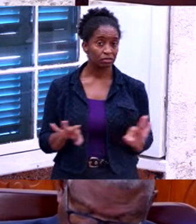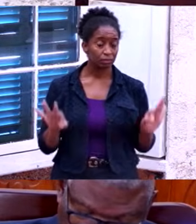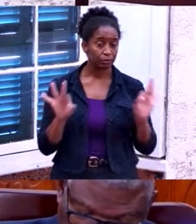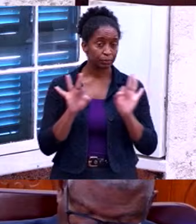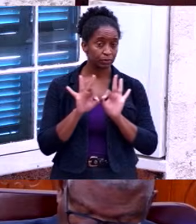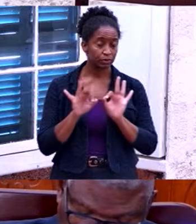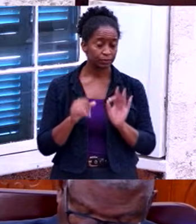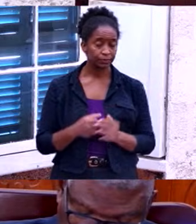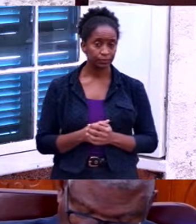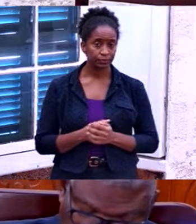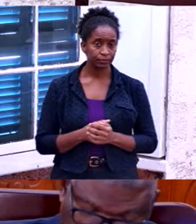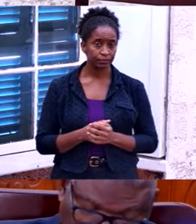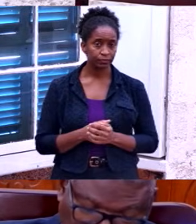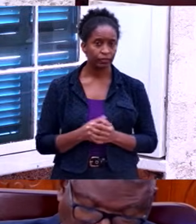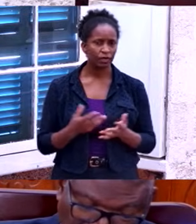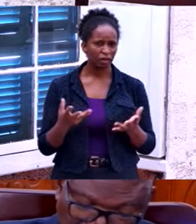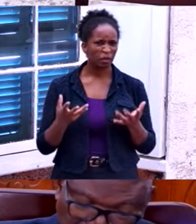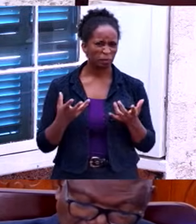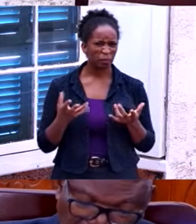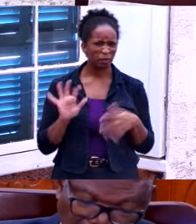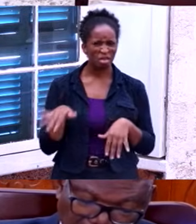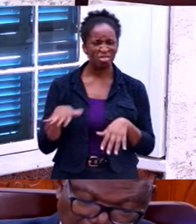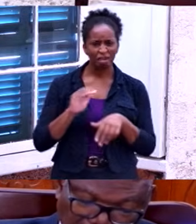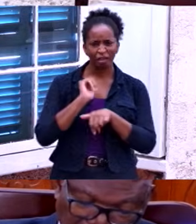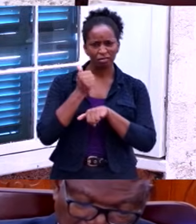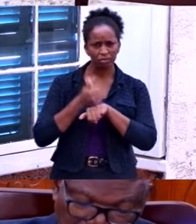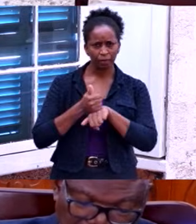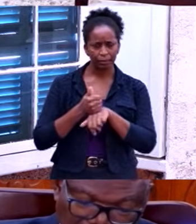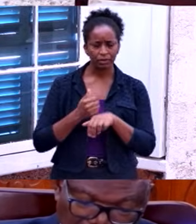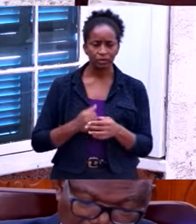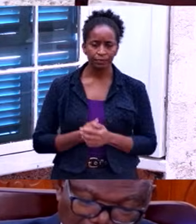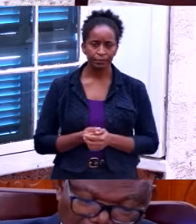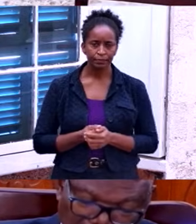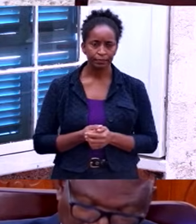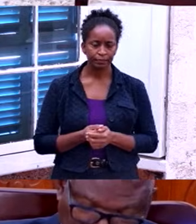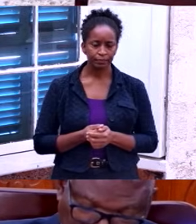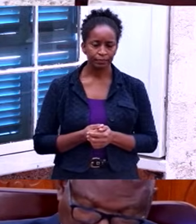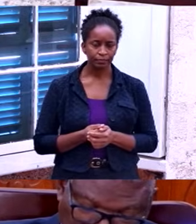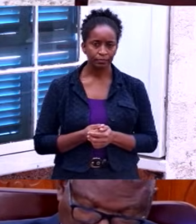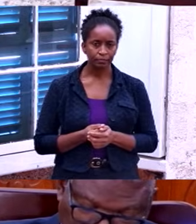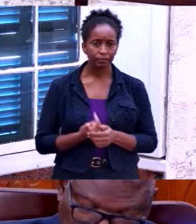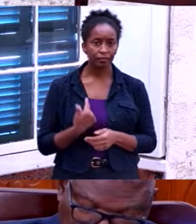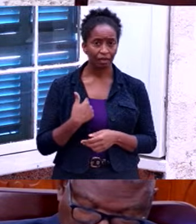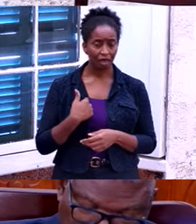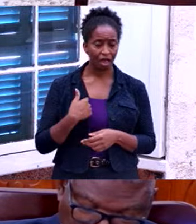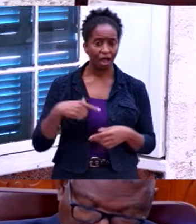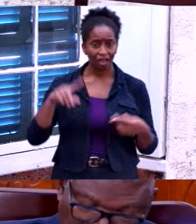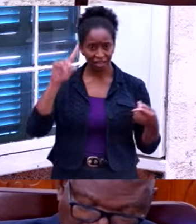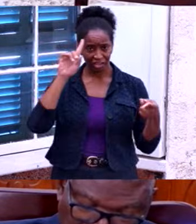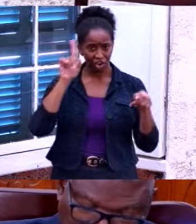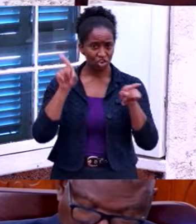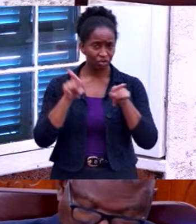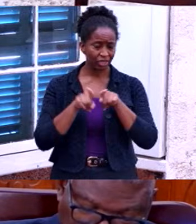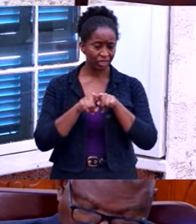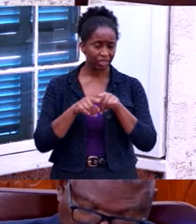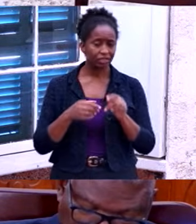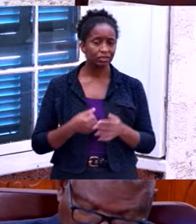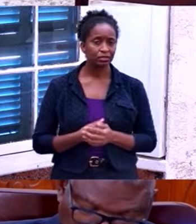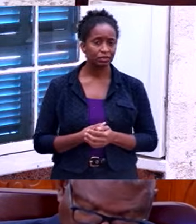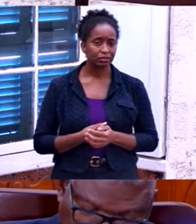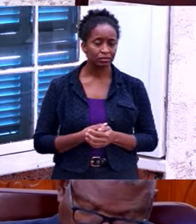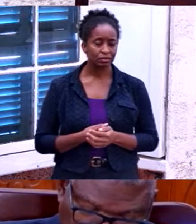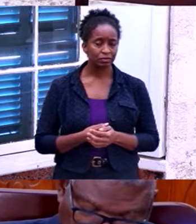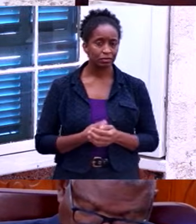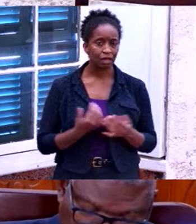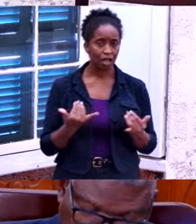also wanted to give. I very much support the idea embedded now in the draft, in